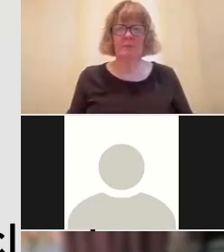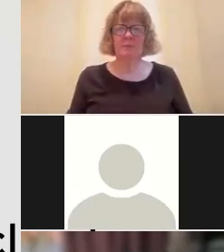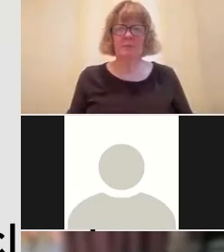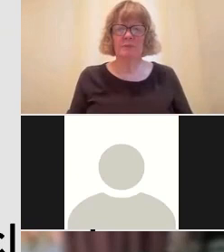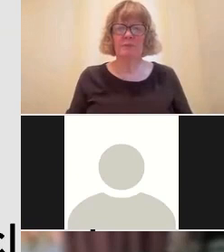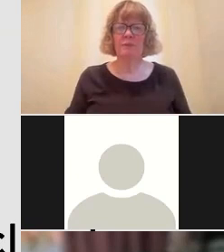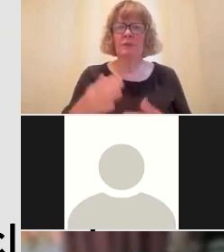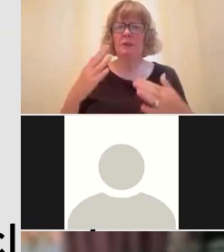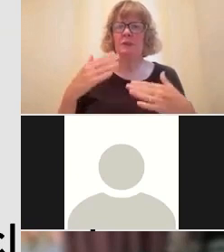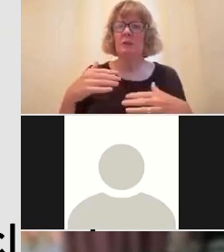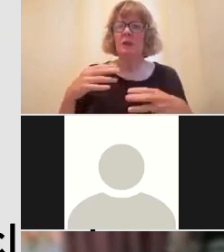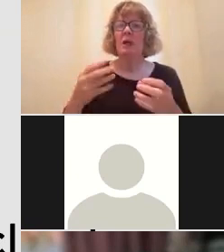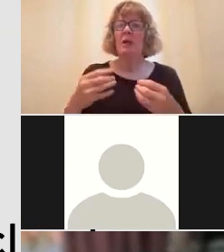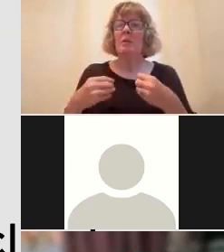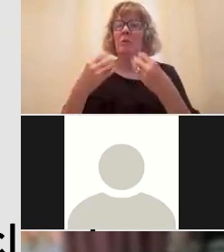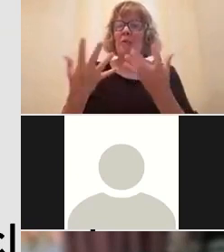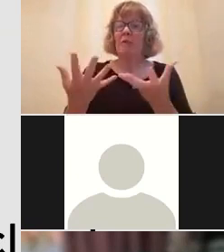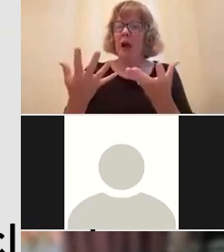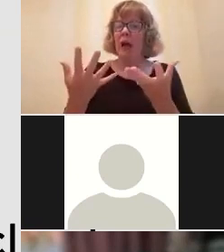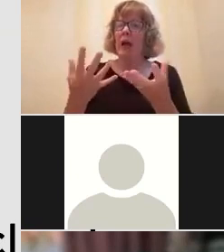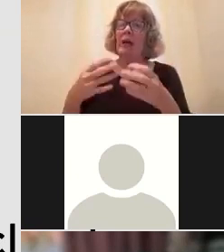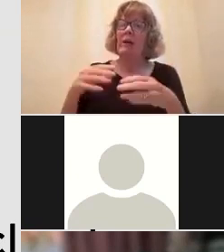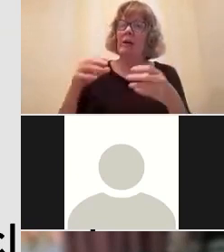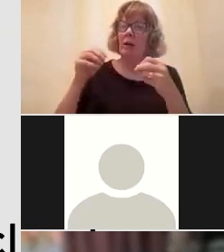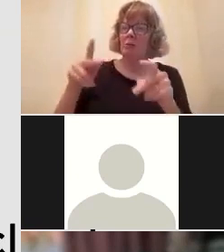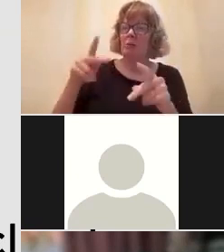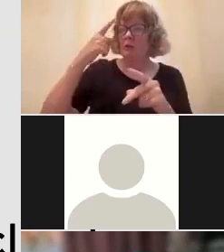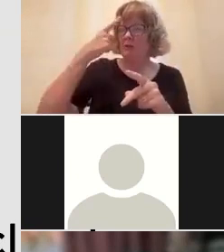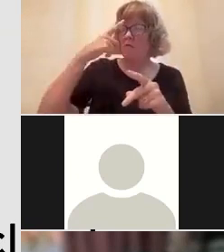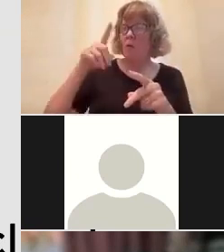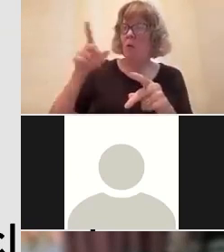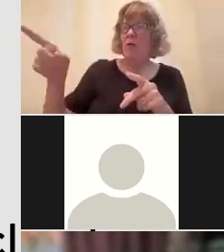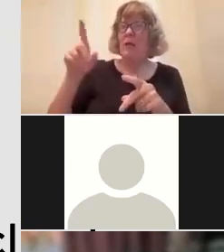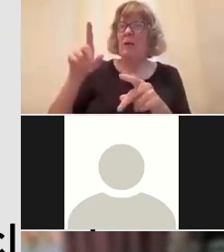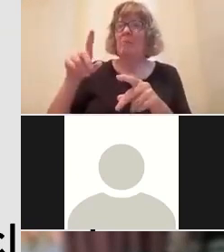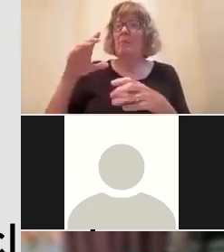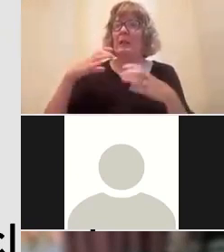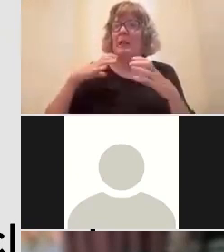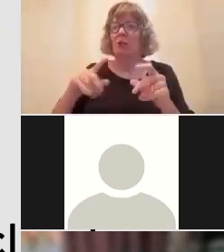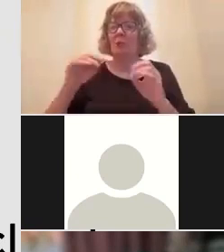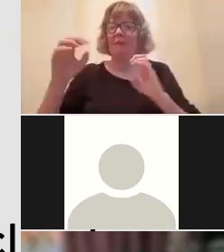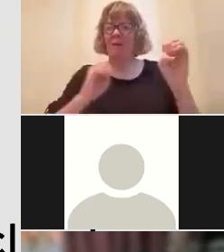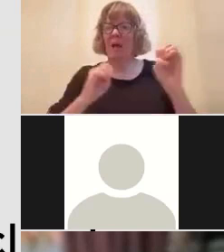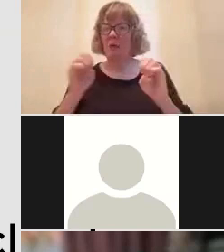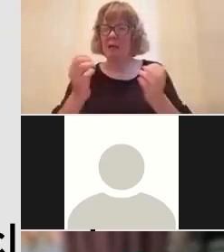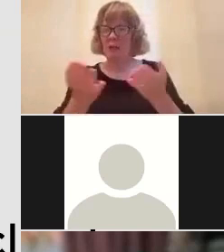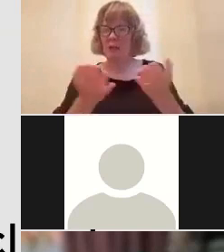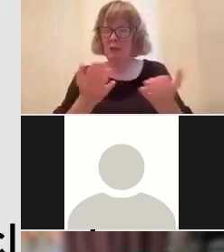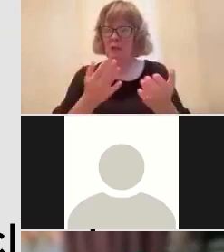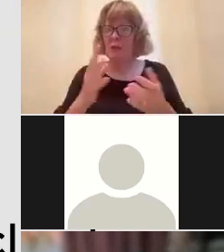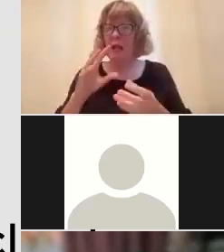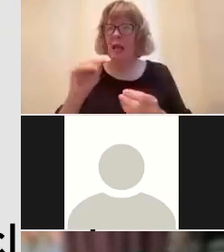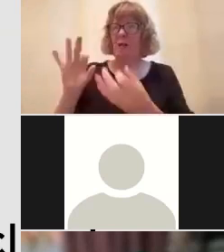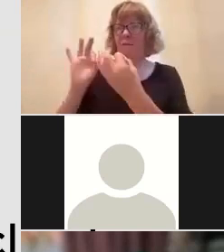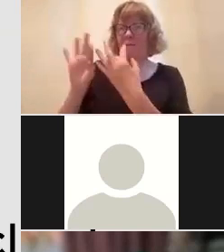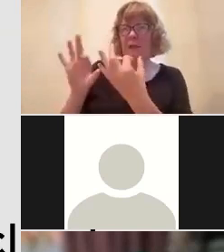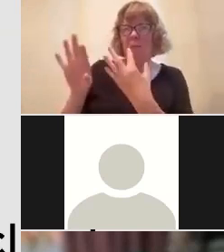Providing an opportunity for clients to evaluate the services they receive and provide feedback to you can be really